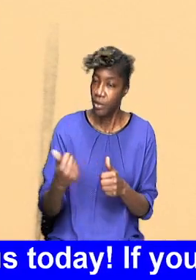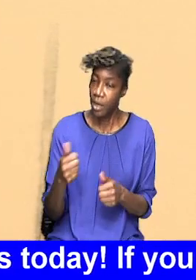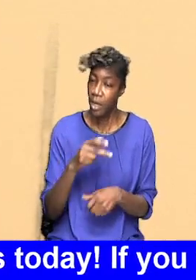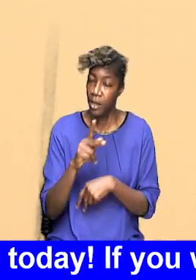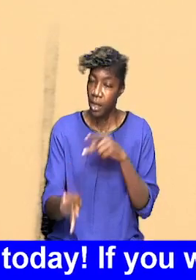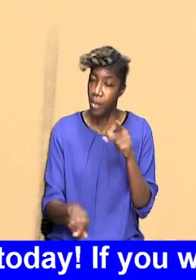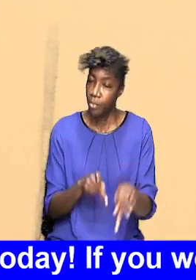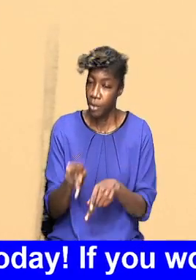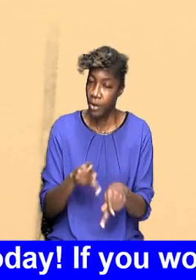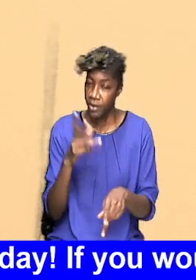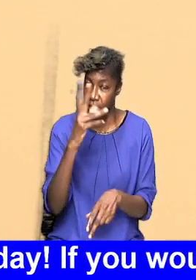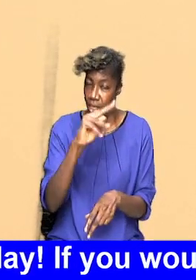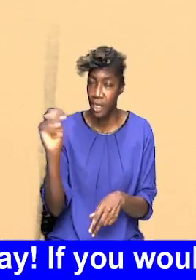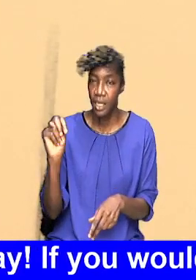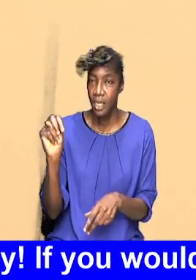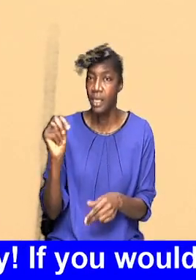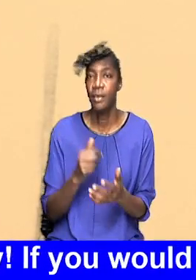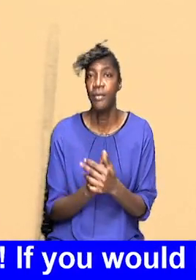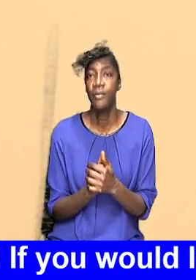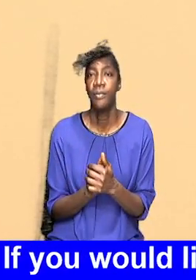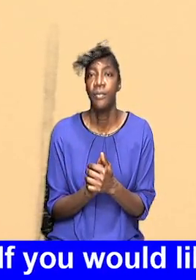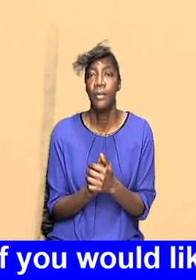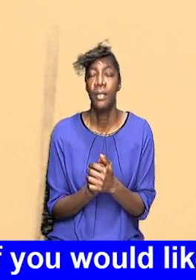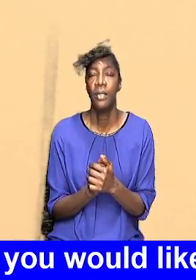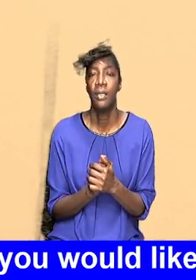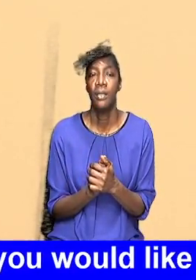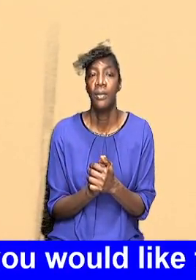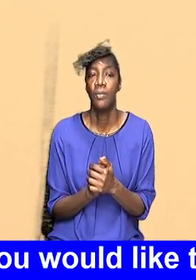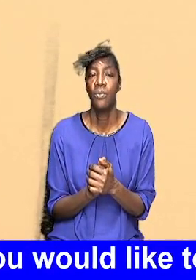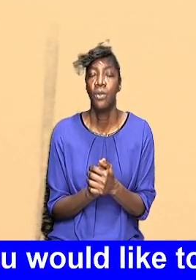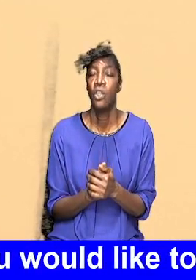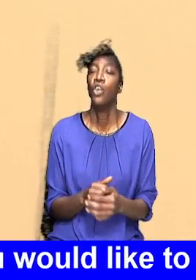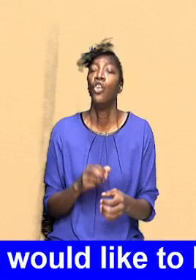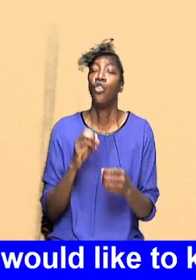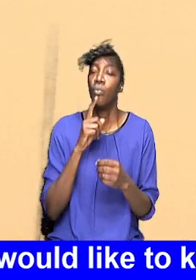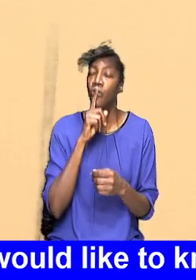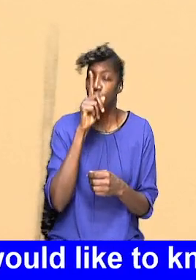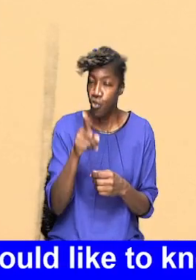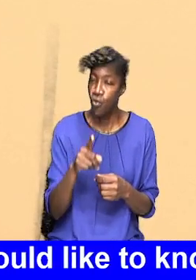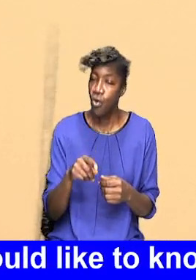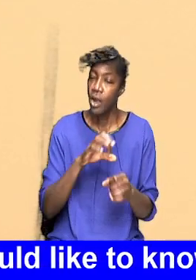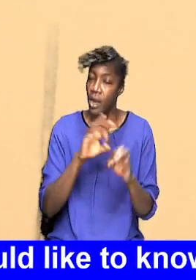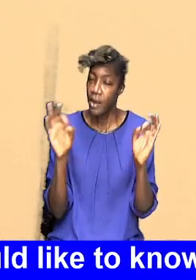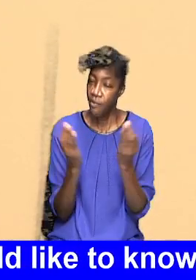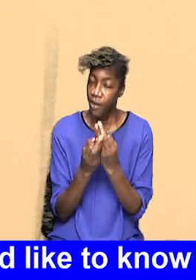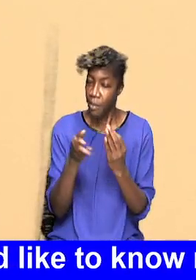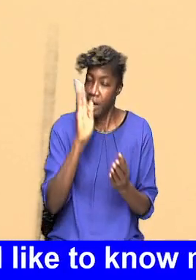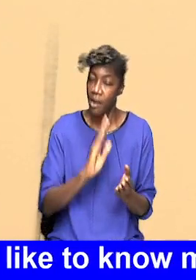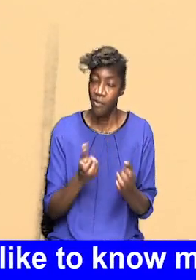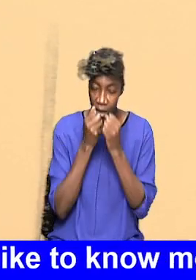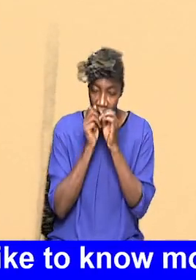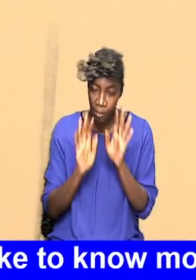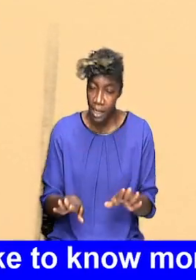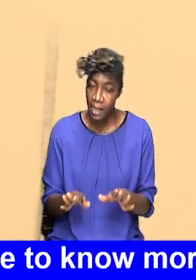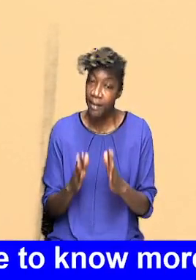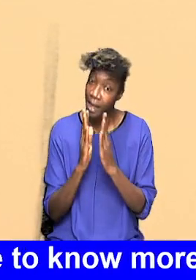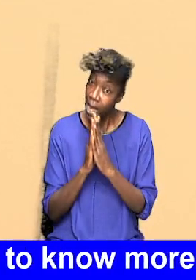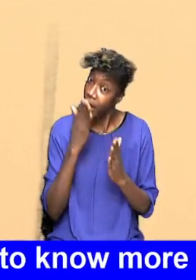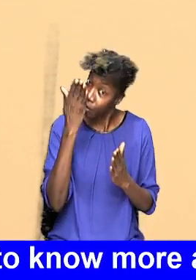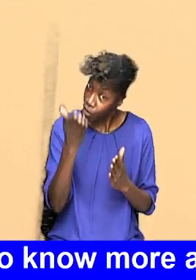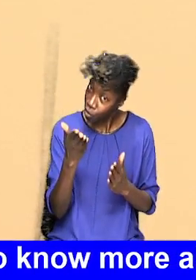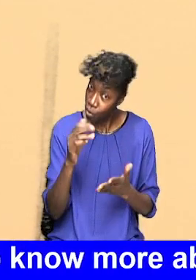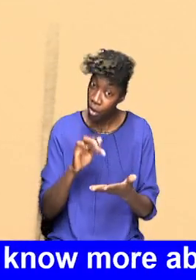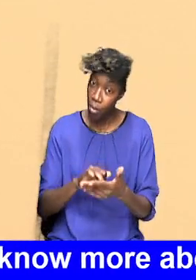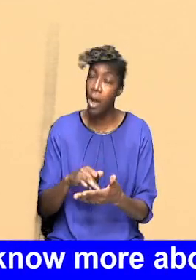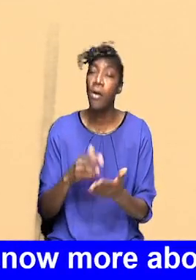who are in need. So our aim of reaching and ensuring that the whole family of God be blessed, we're asking you that if you had borrowed a